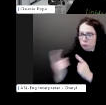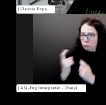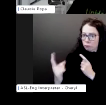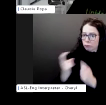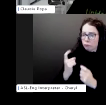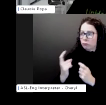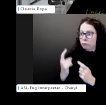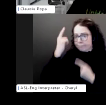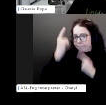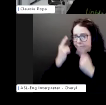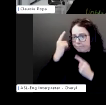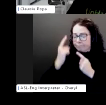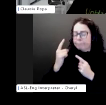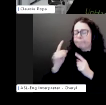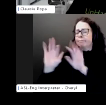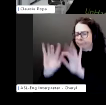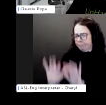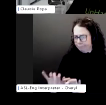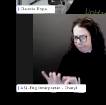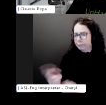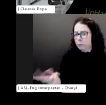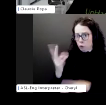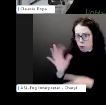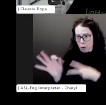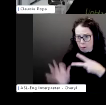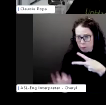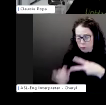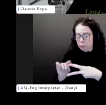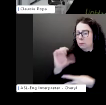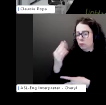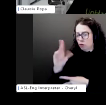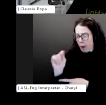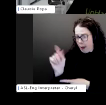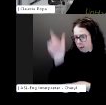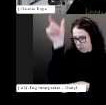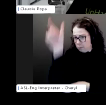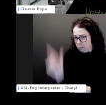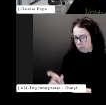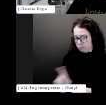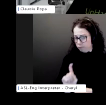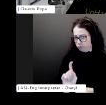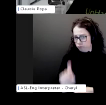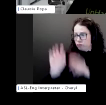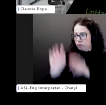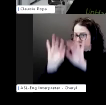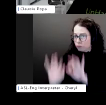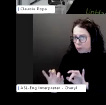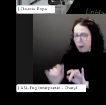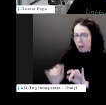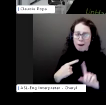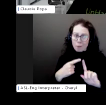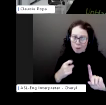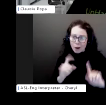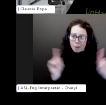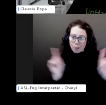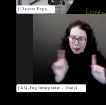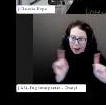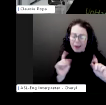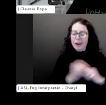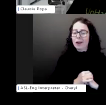will have a chat box on one side of your screen where you can post comments during the session. You can let us know where you're connecting from. You can engage with each